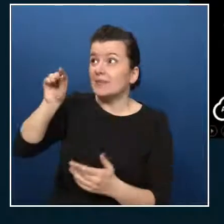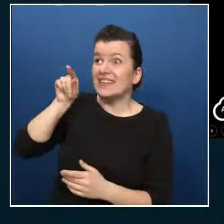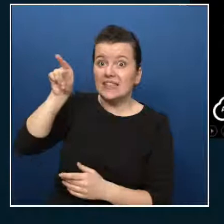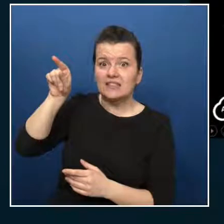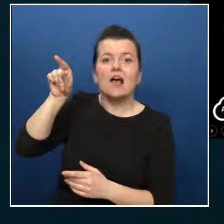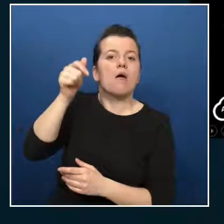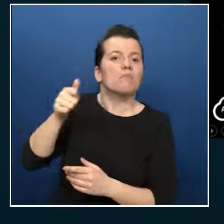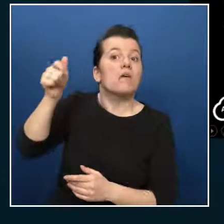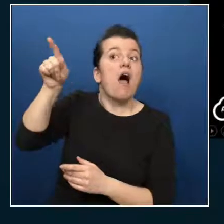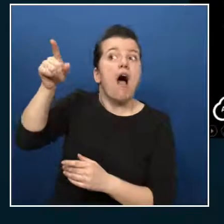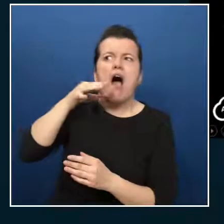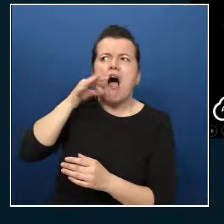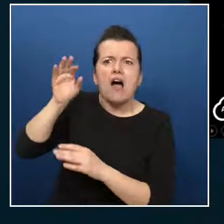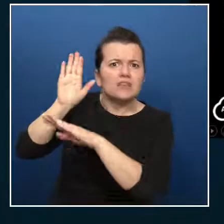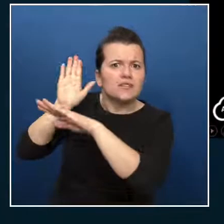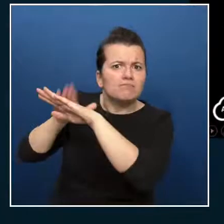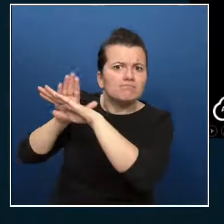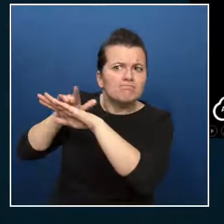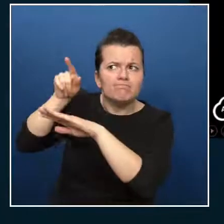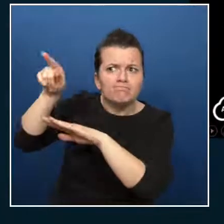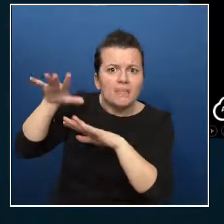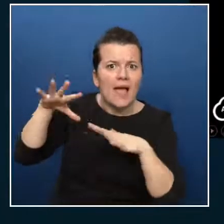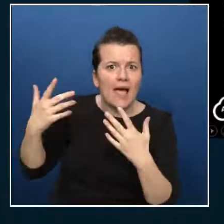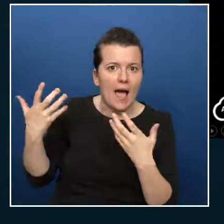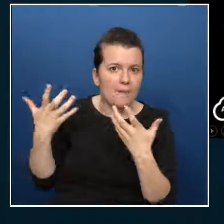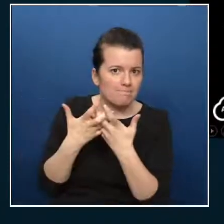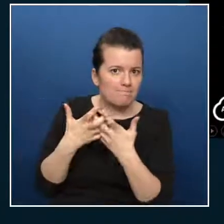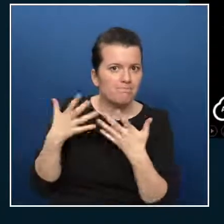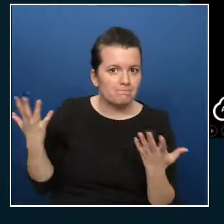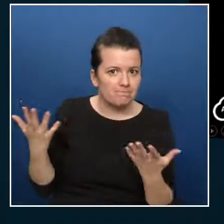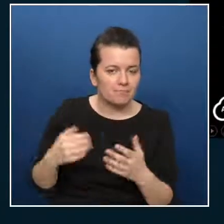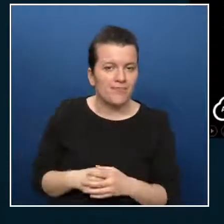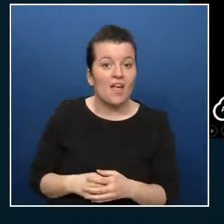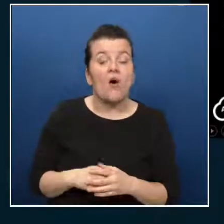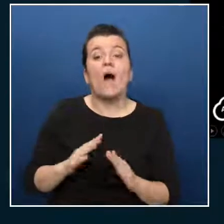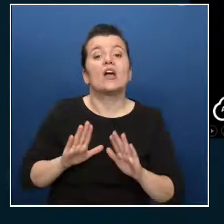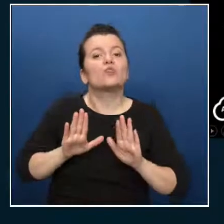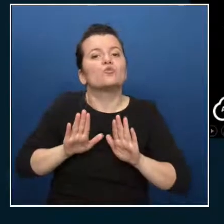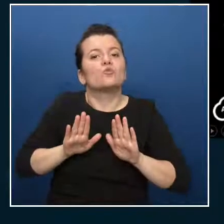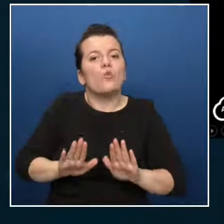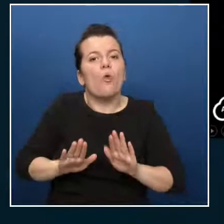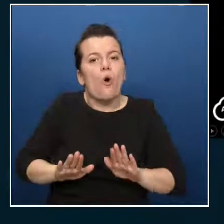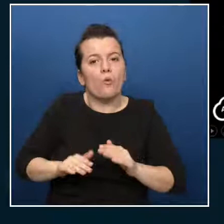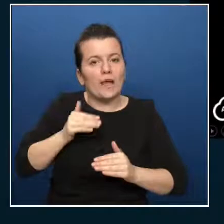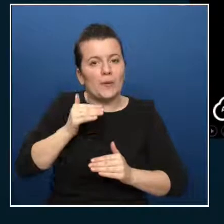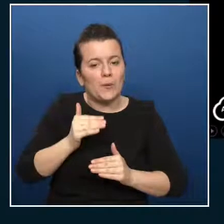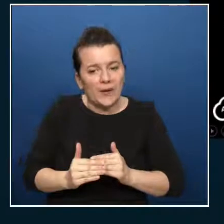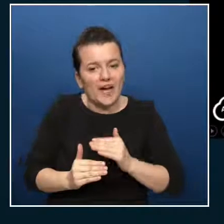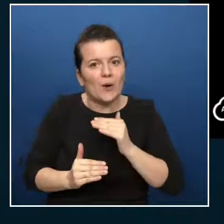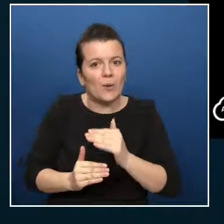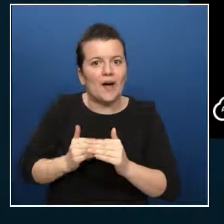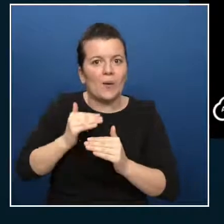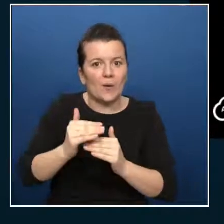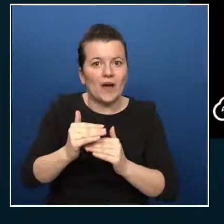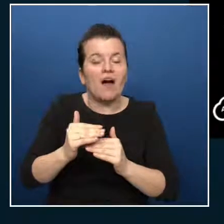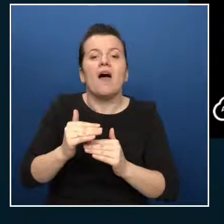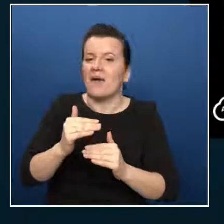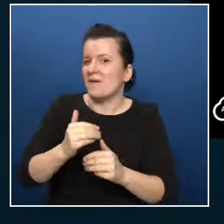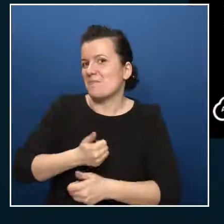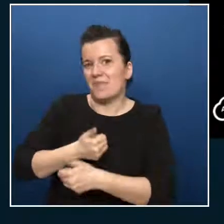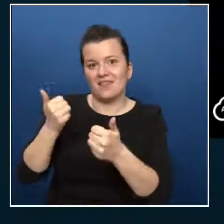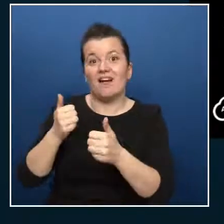And it's very important because succeeding slowly is better than failing